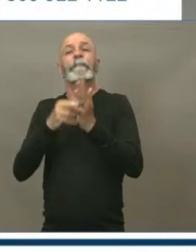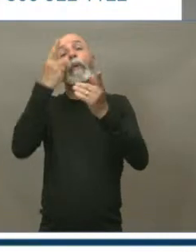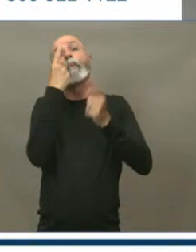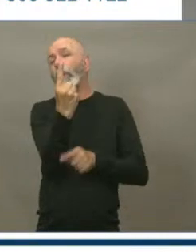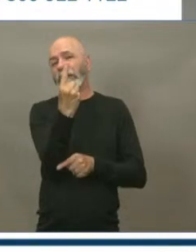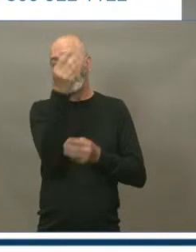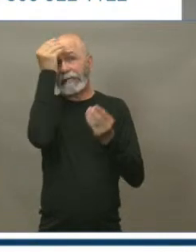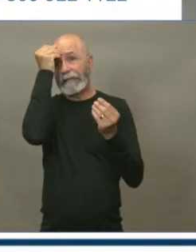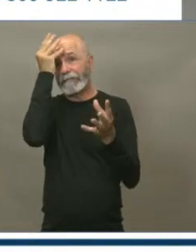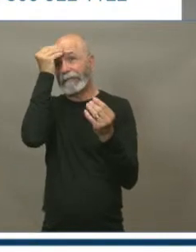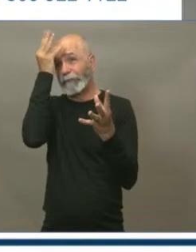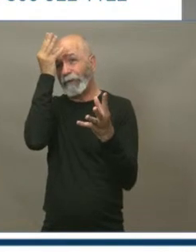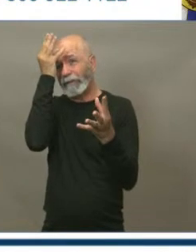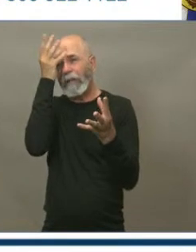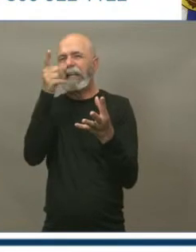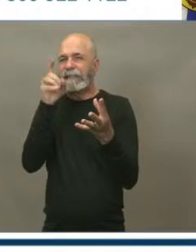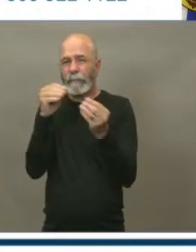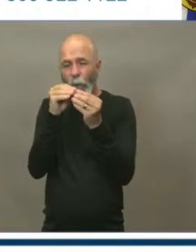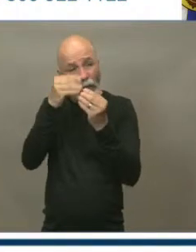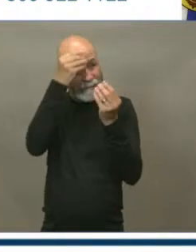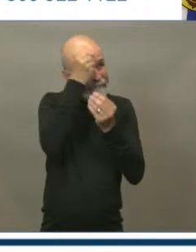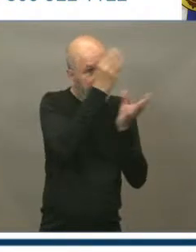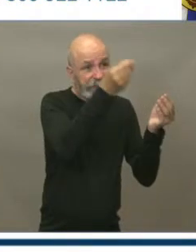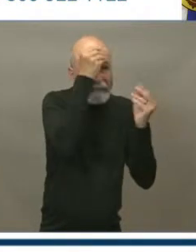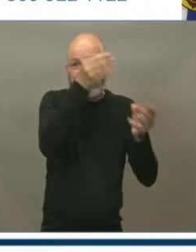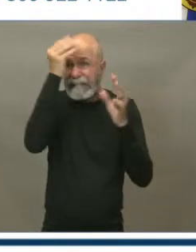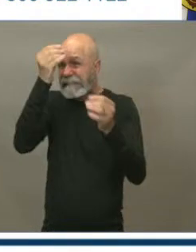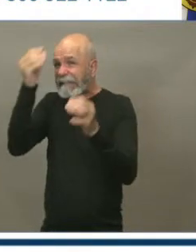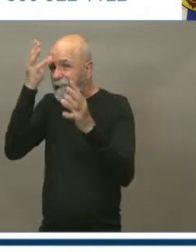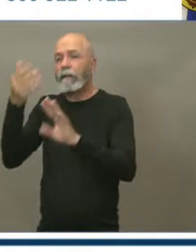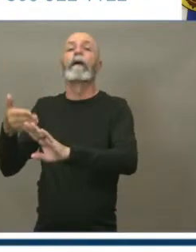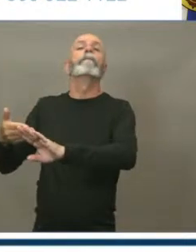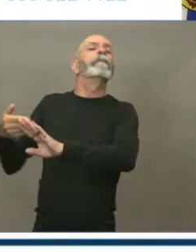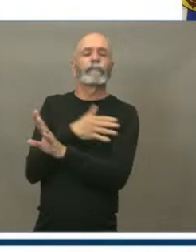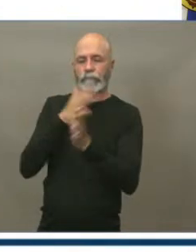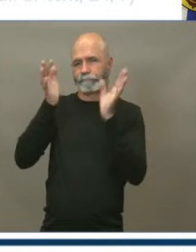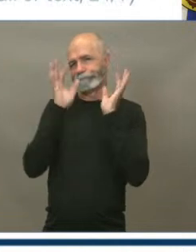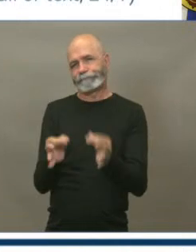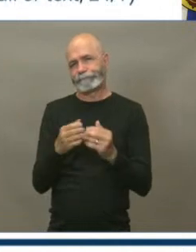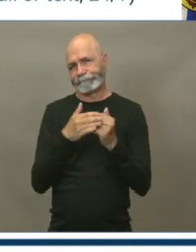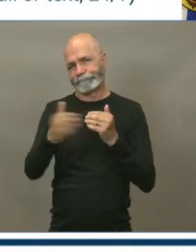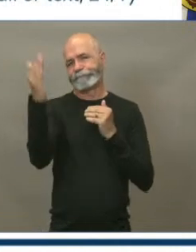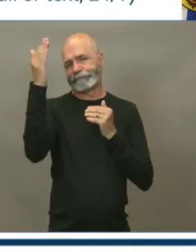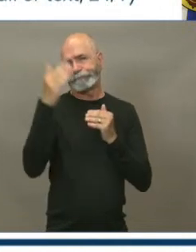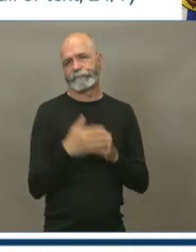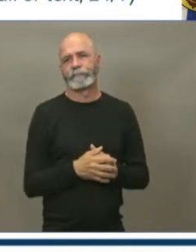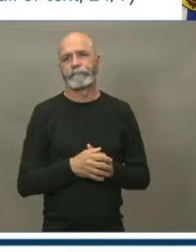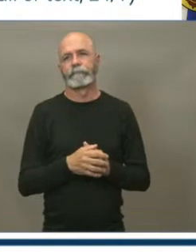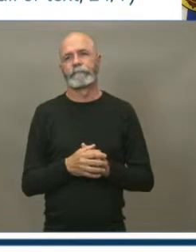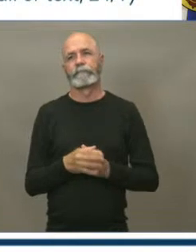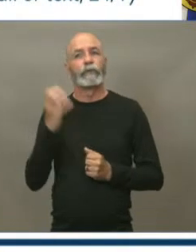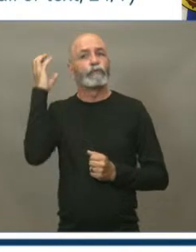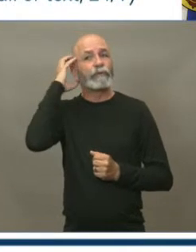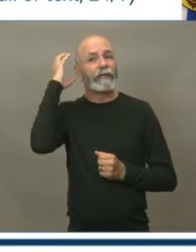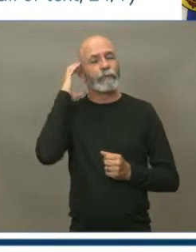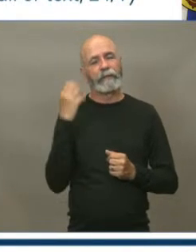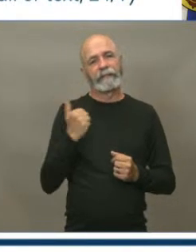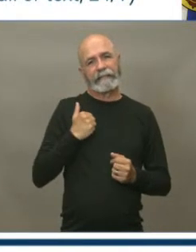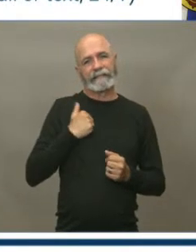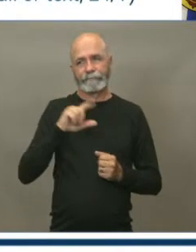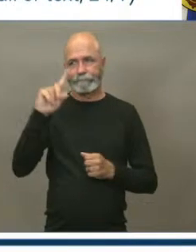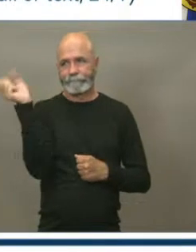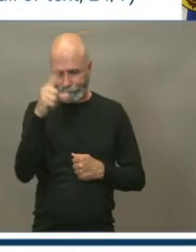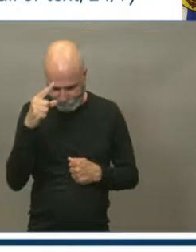on reopening. Next, we'll go to Adrien Blanc, Radio-Canada. Go ahead, Adrian. Thank you.